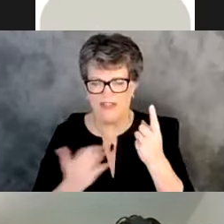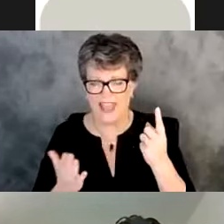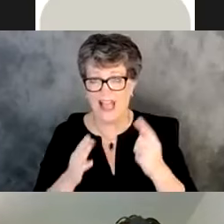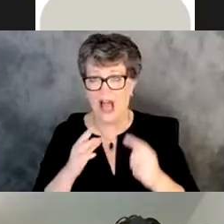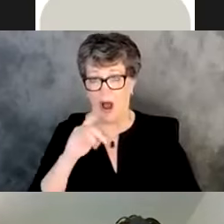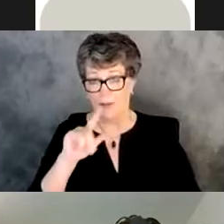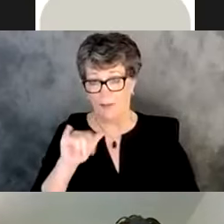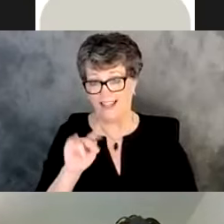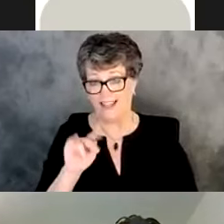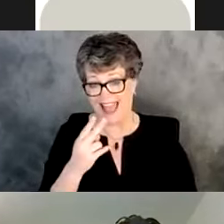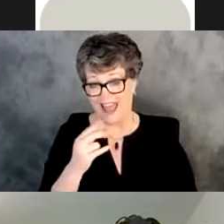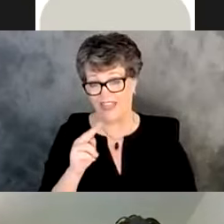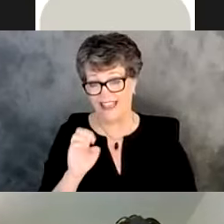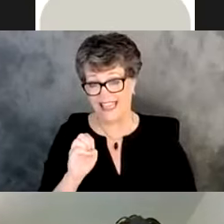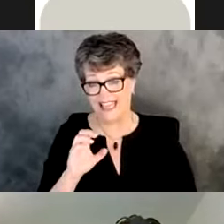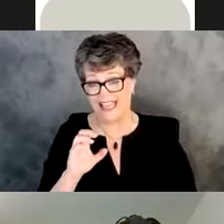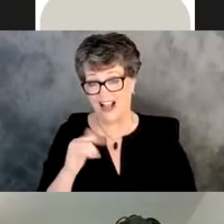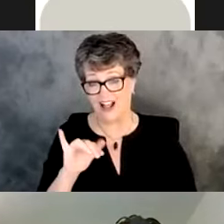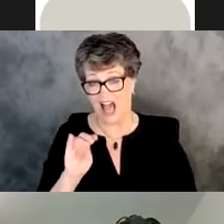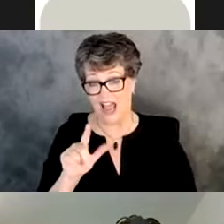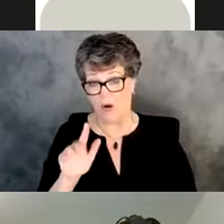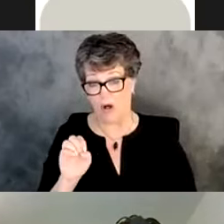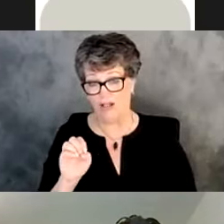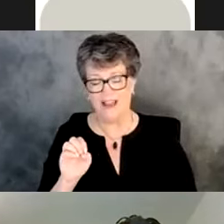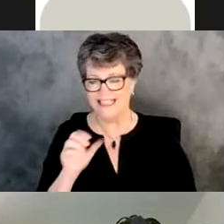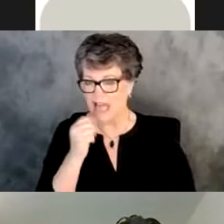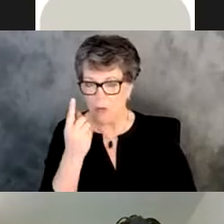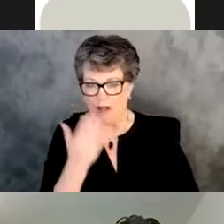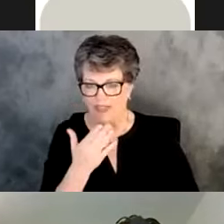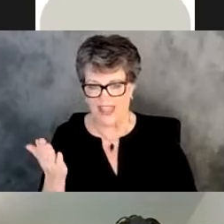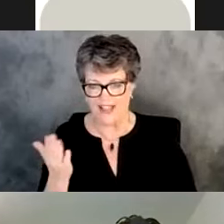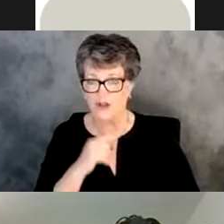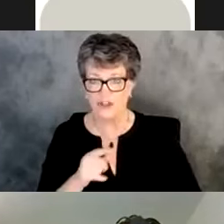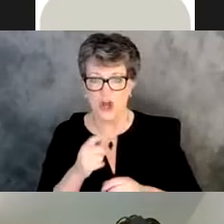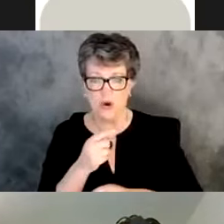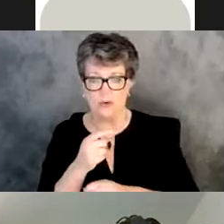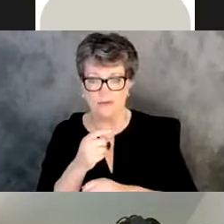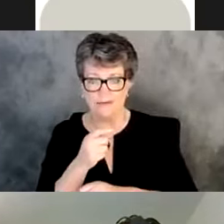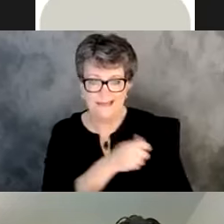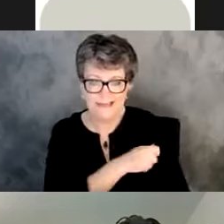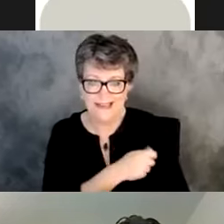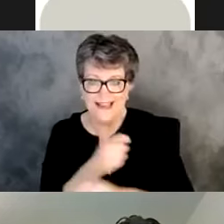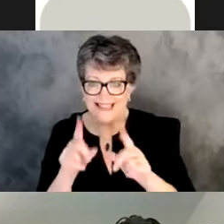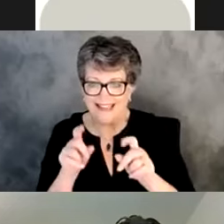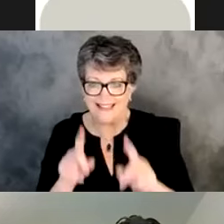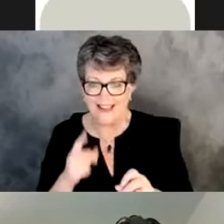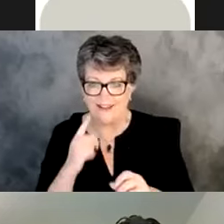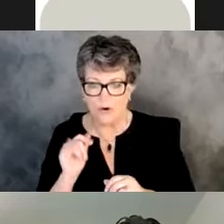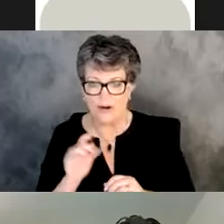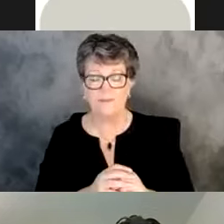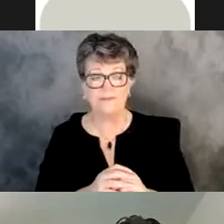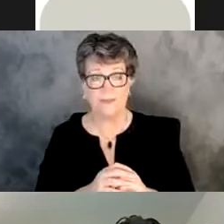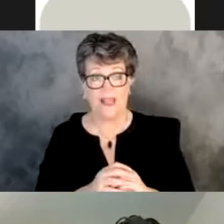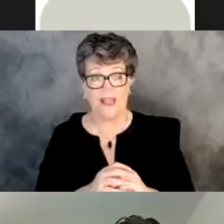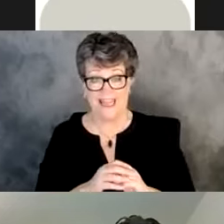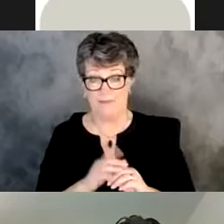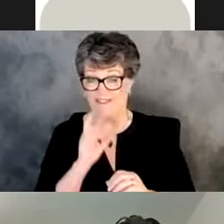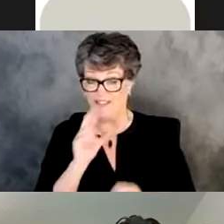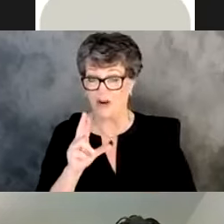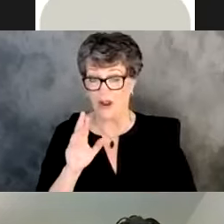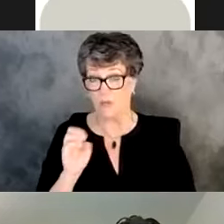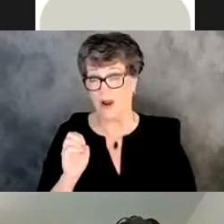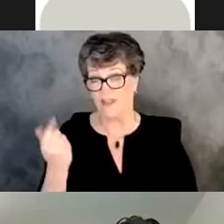Polyethylene glycol is not one thing, and there is no skin testing for it. It would be exceptionally rare that